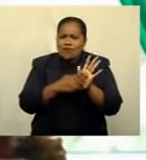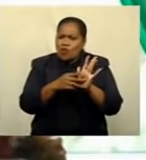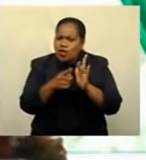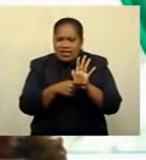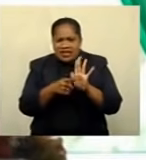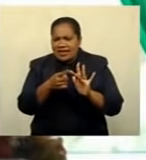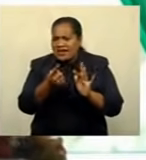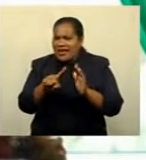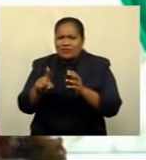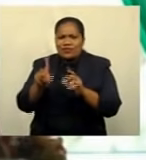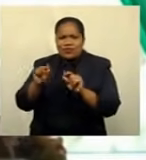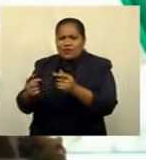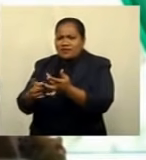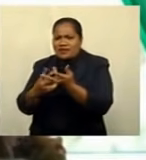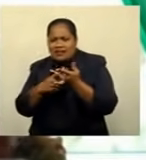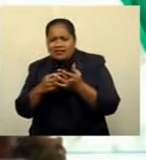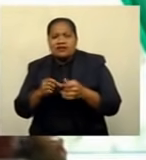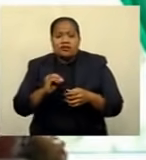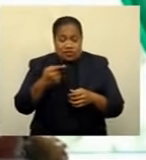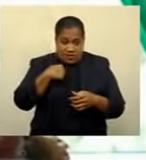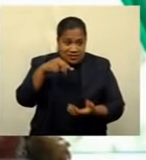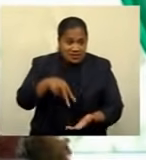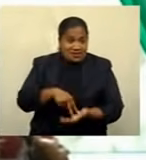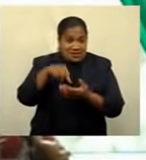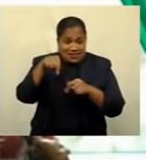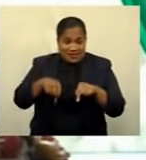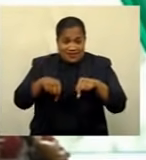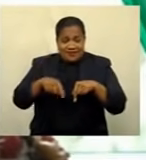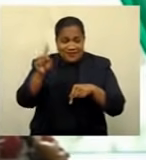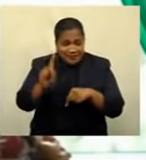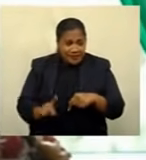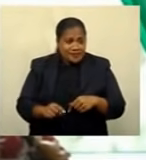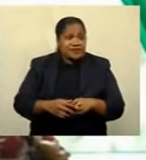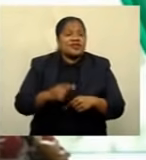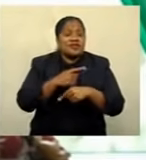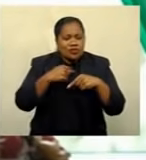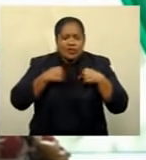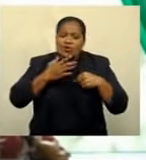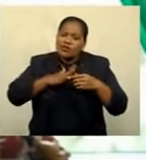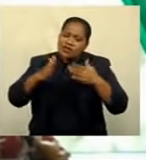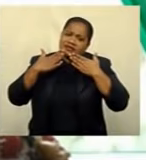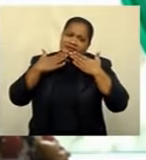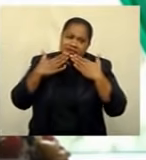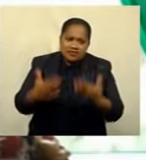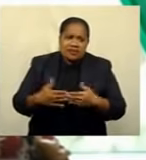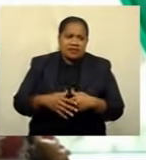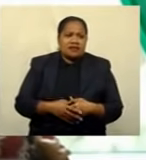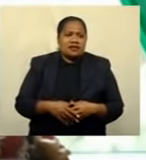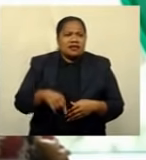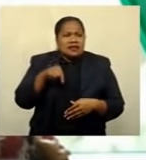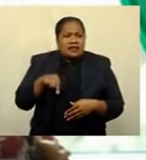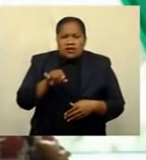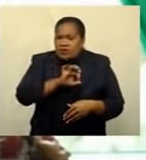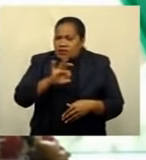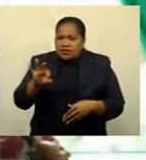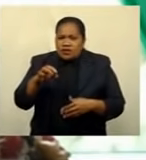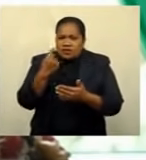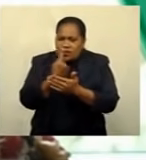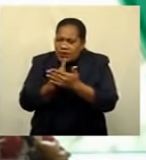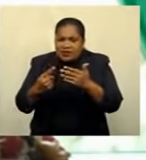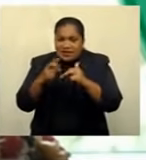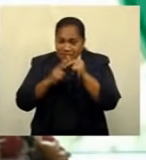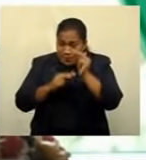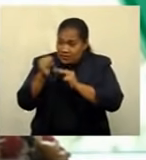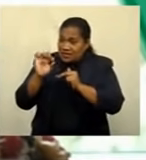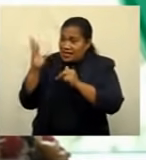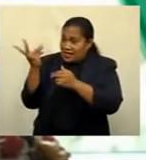today, 2 of our schools are again ready. And we are thankful that it is just not just the infrastructure that they are